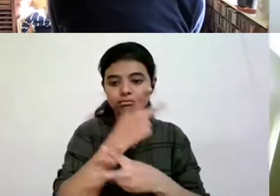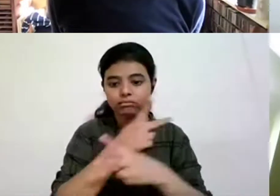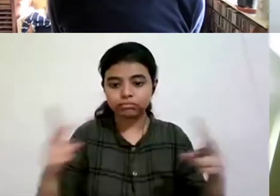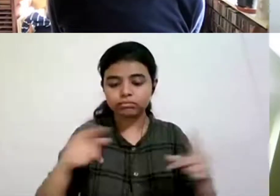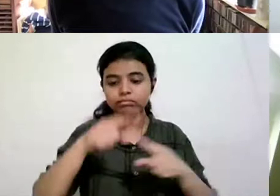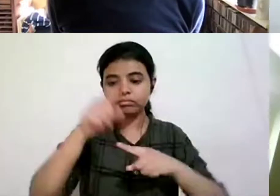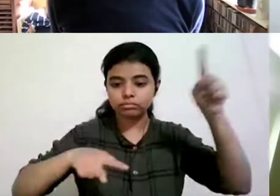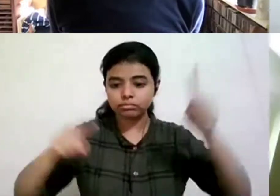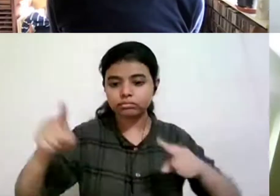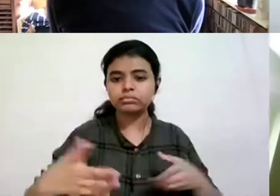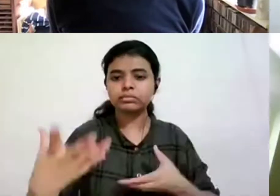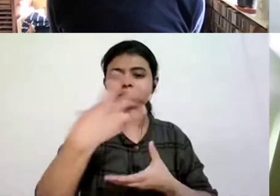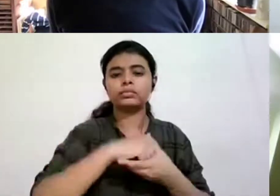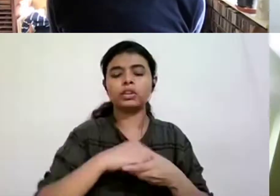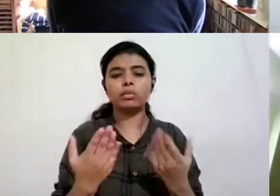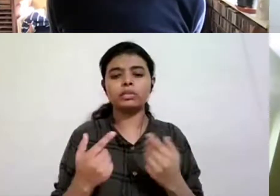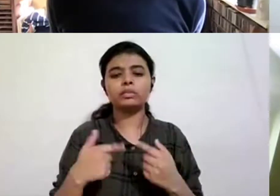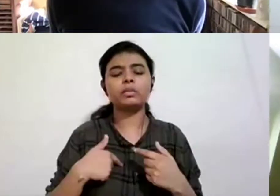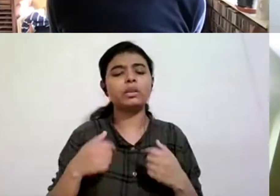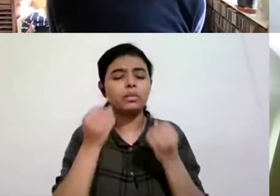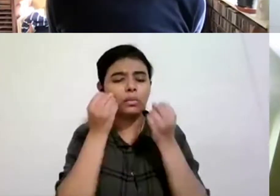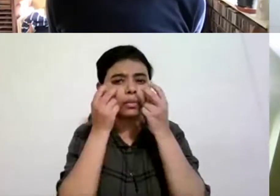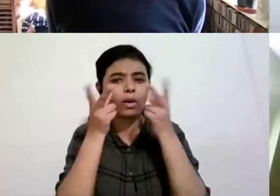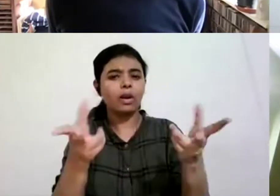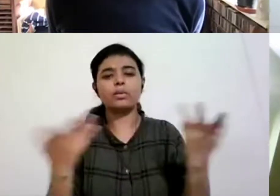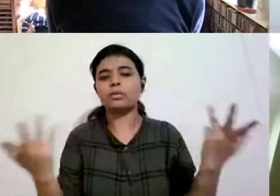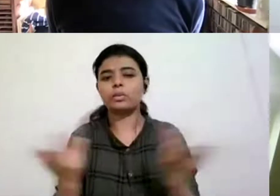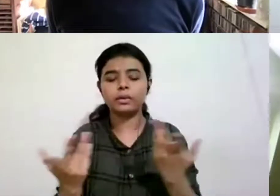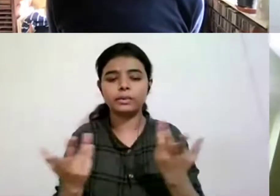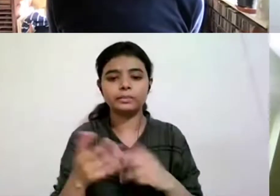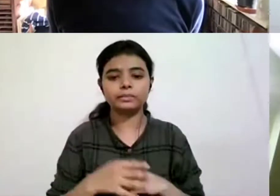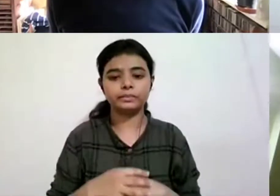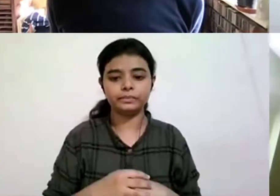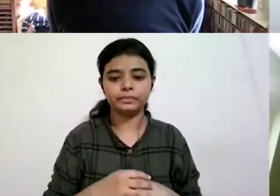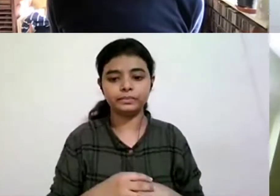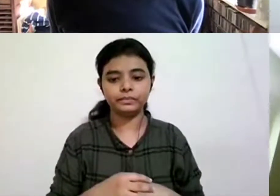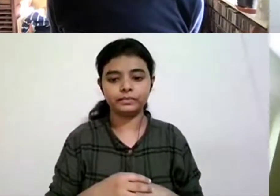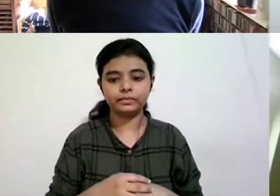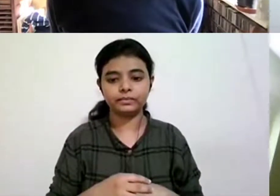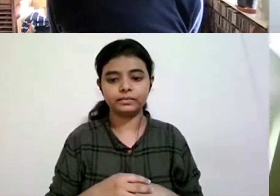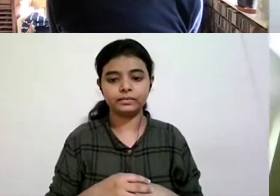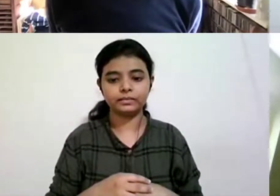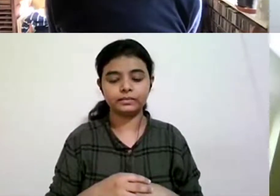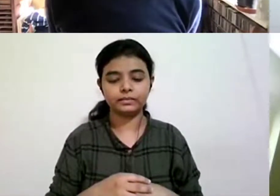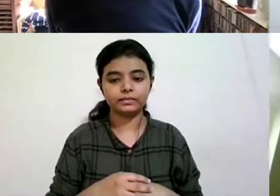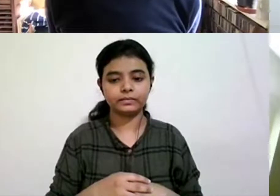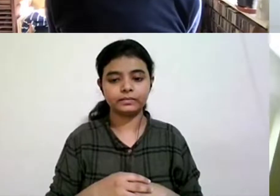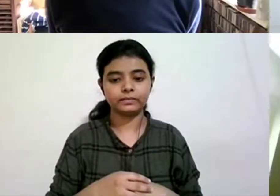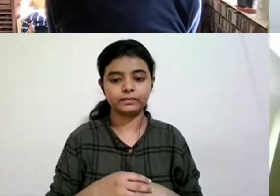And what was really amazing was how